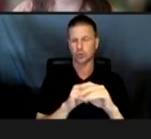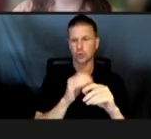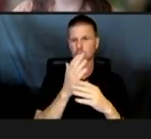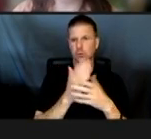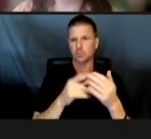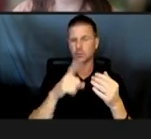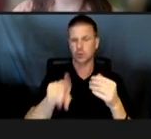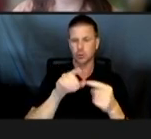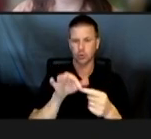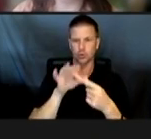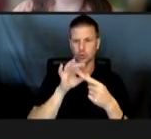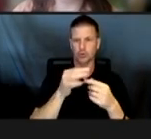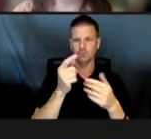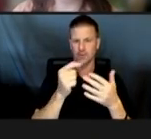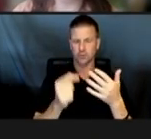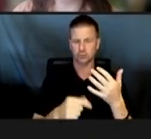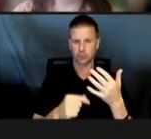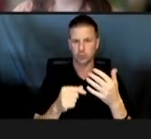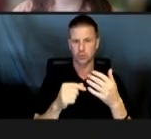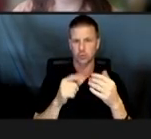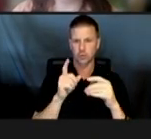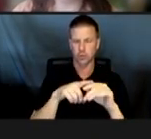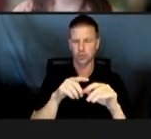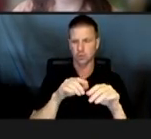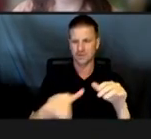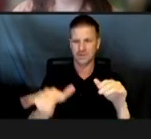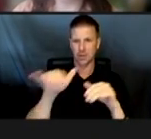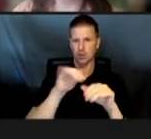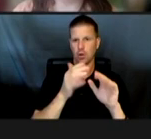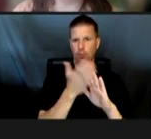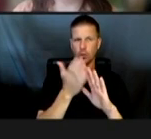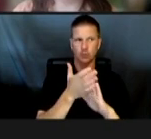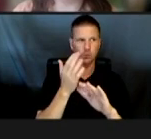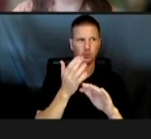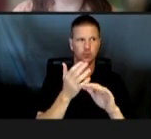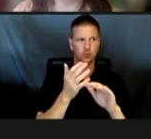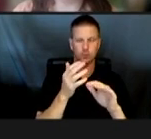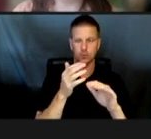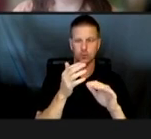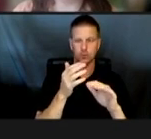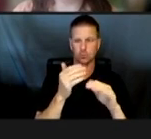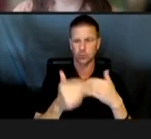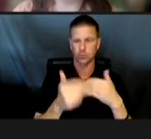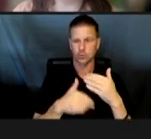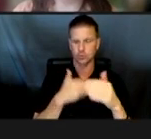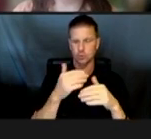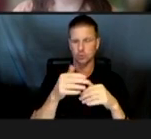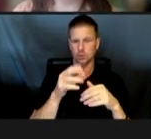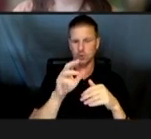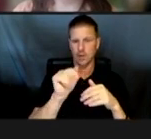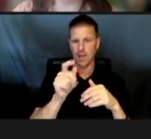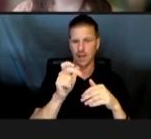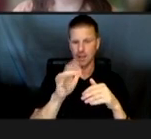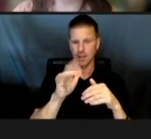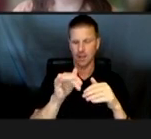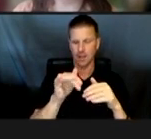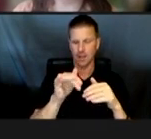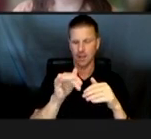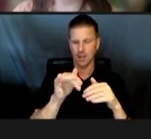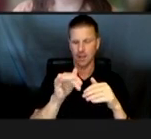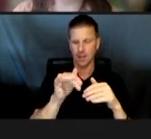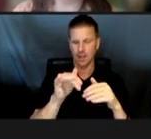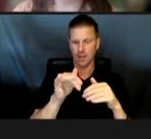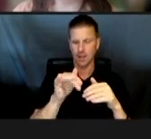these unique features into, you know, standard operating procedures when Allegheny County and City of Pittsburgh do their housing, which